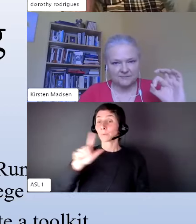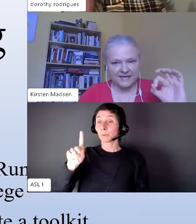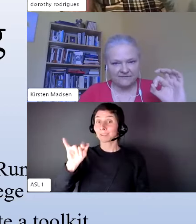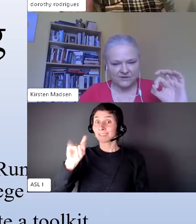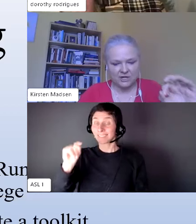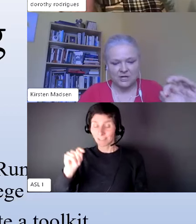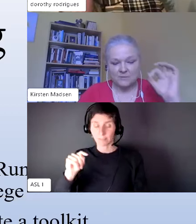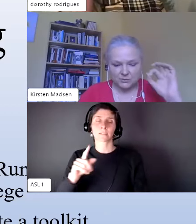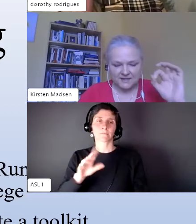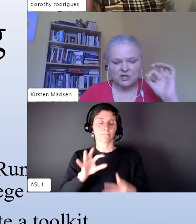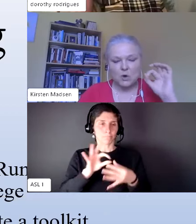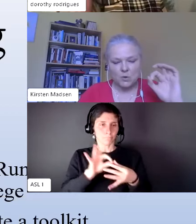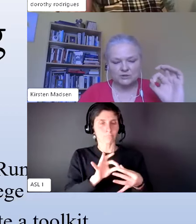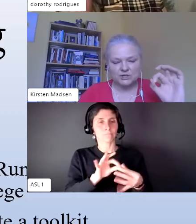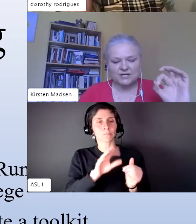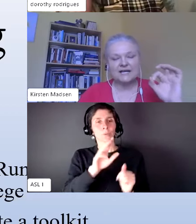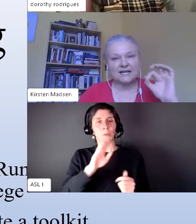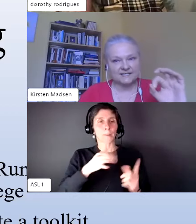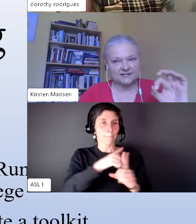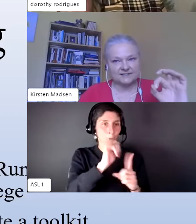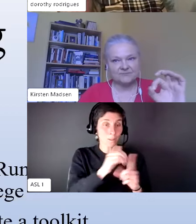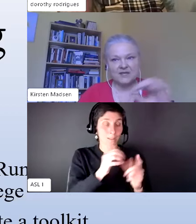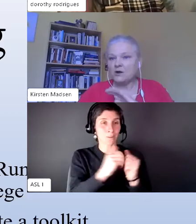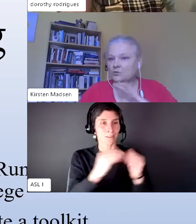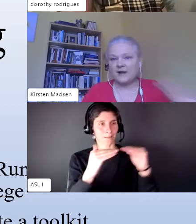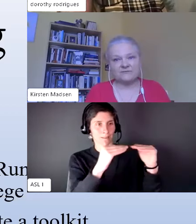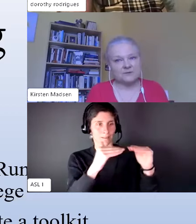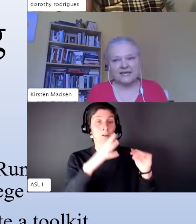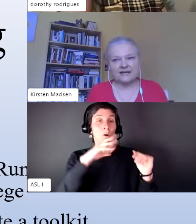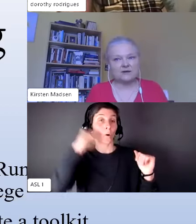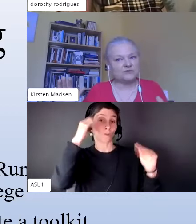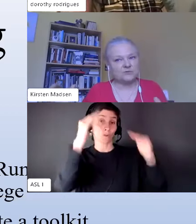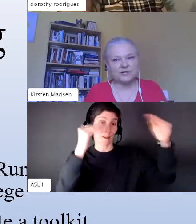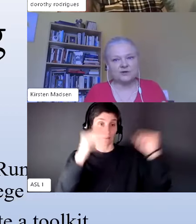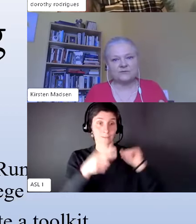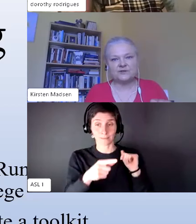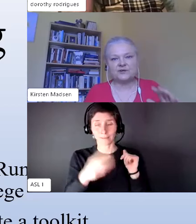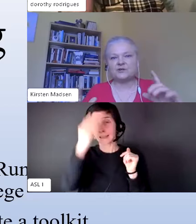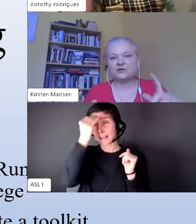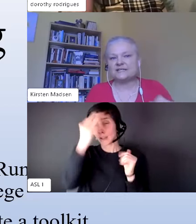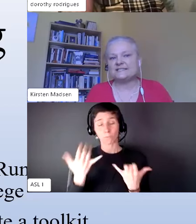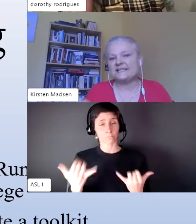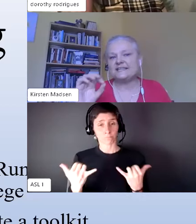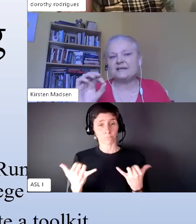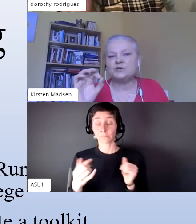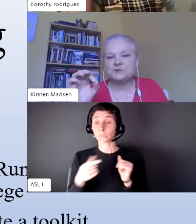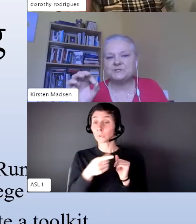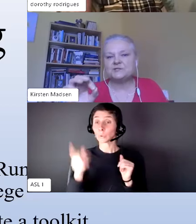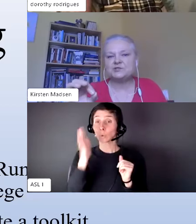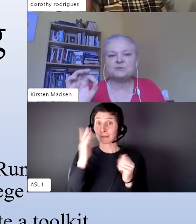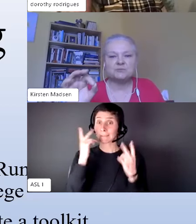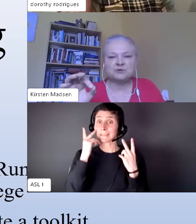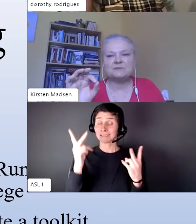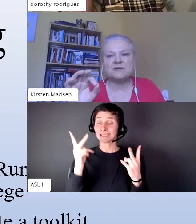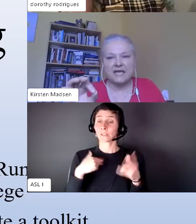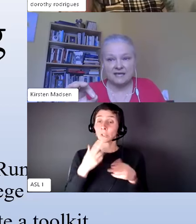bullying behavior between older adults. Right from the get-go, before I go further, you're going to see that we're using the